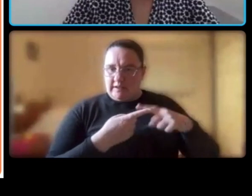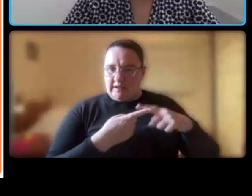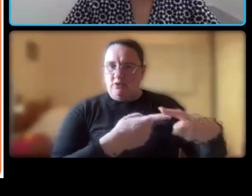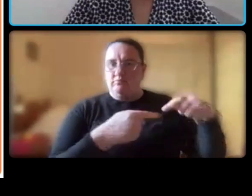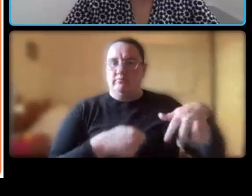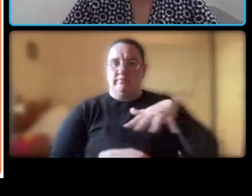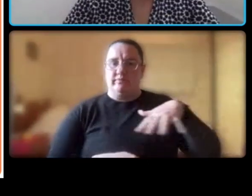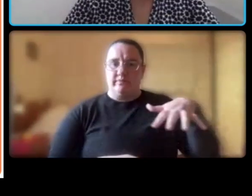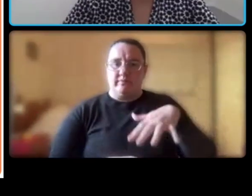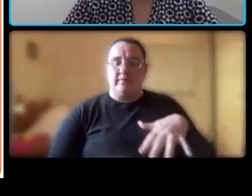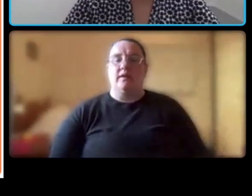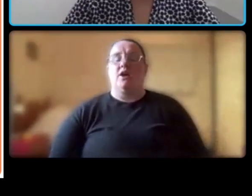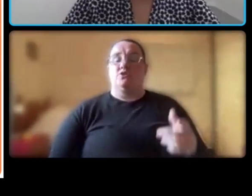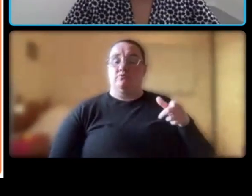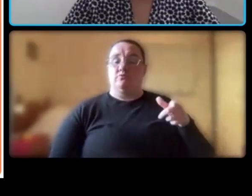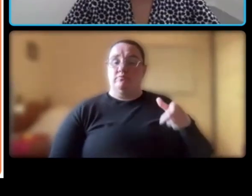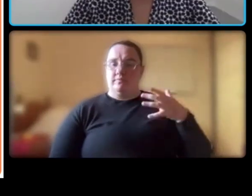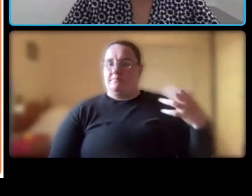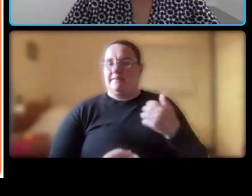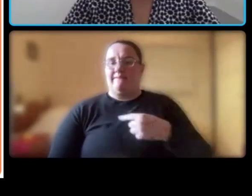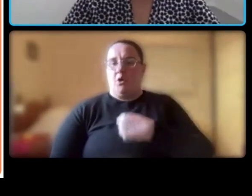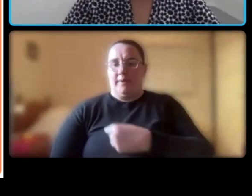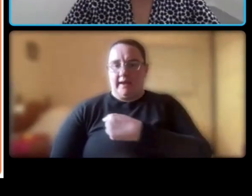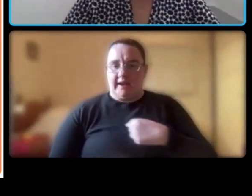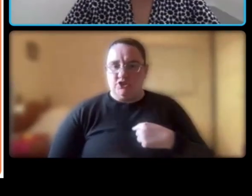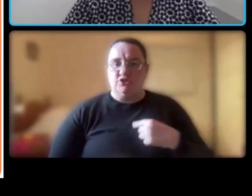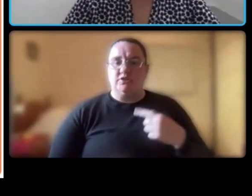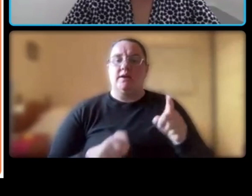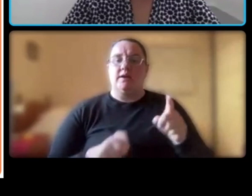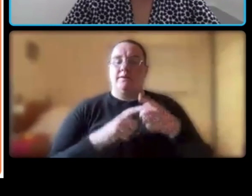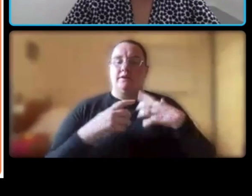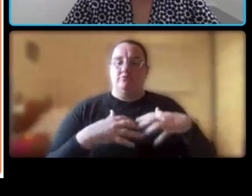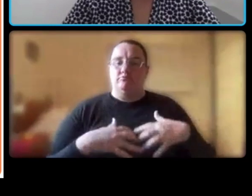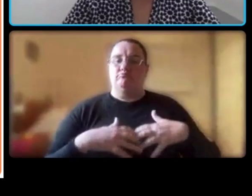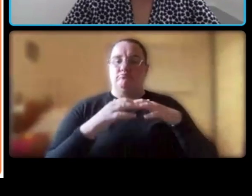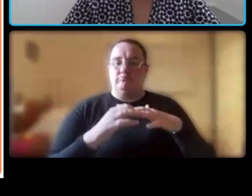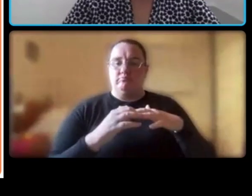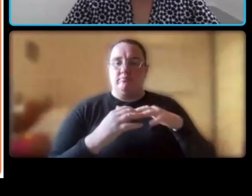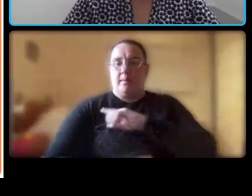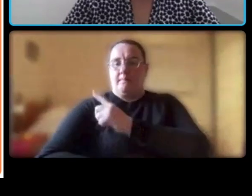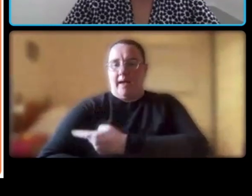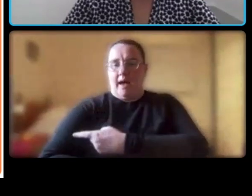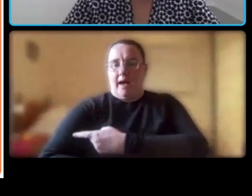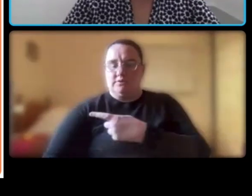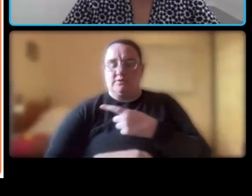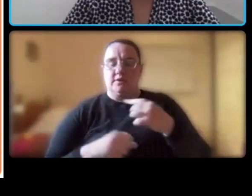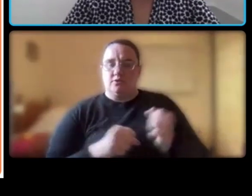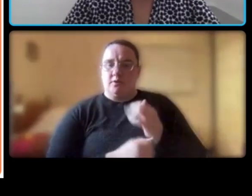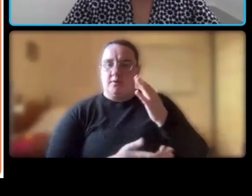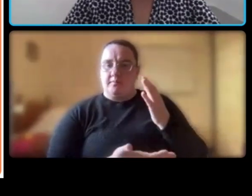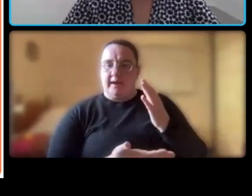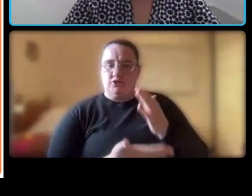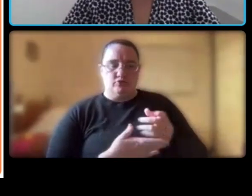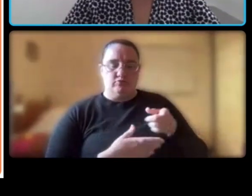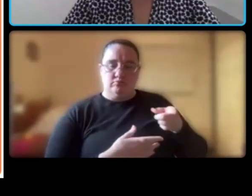providers based on services they deliver, and establishing mechanisms and powers to hold providers to account for the quality of services they